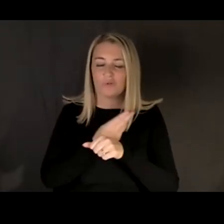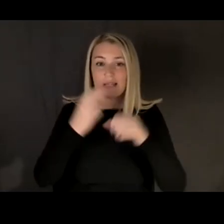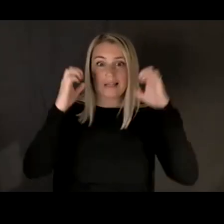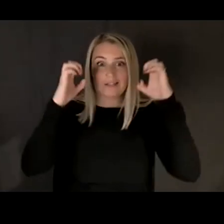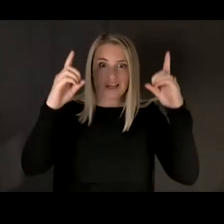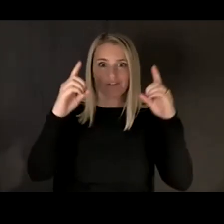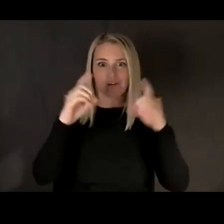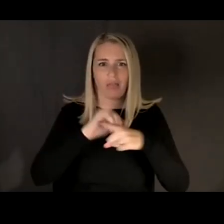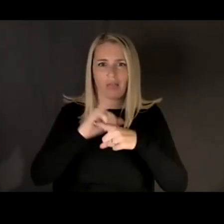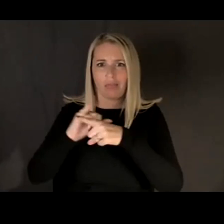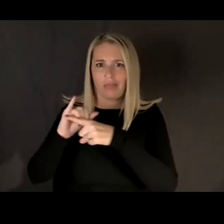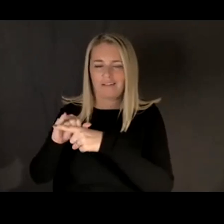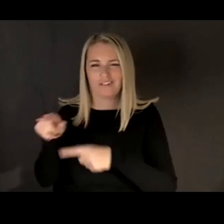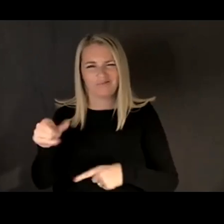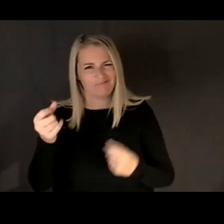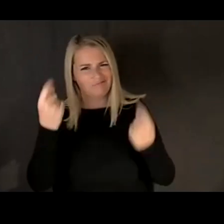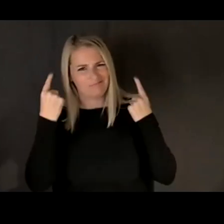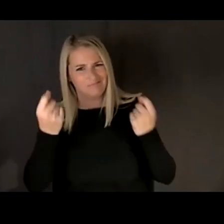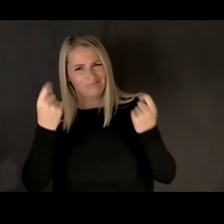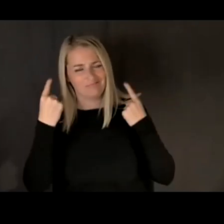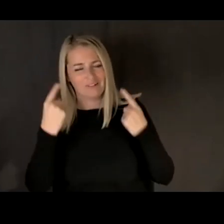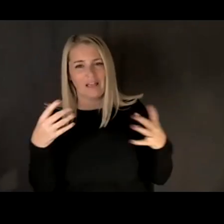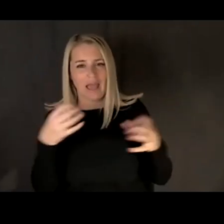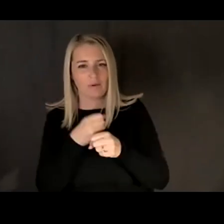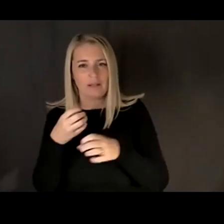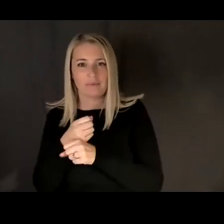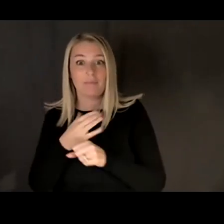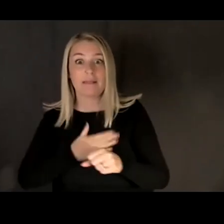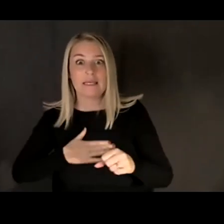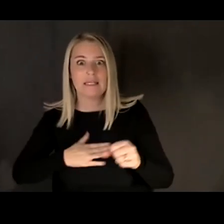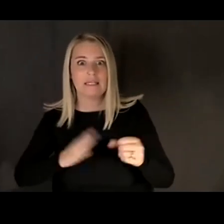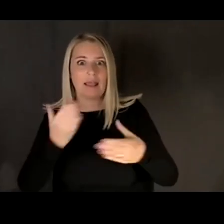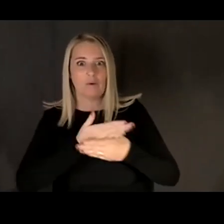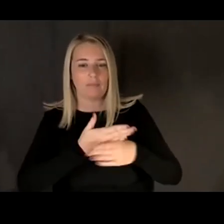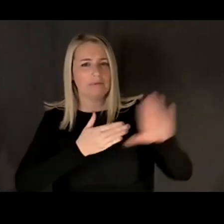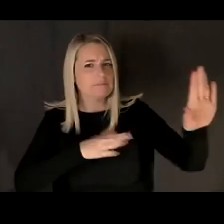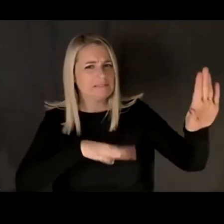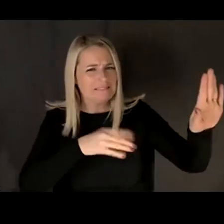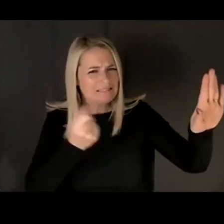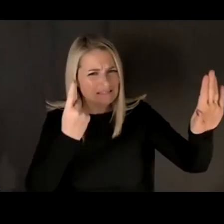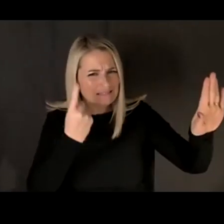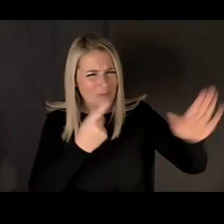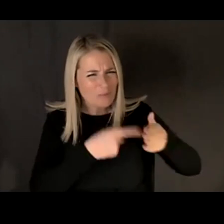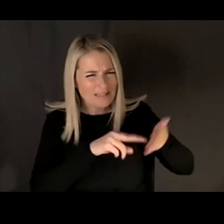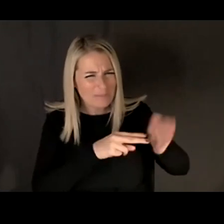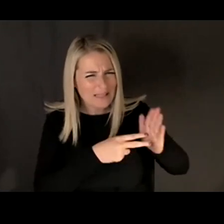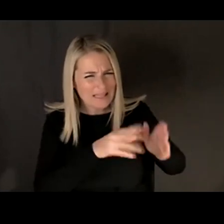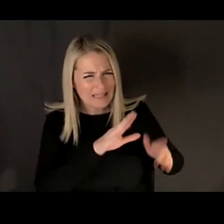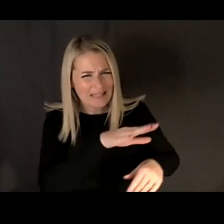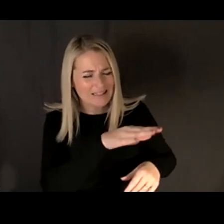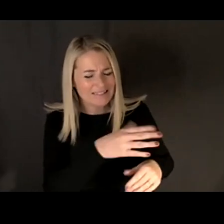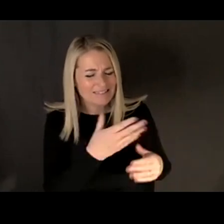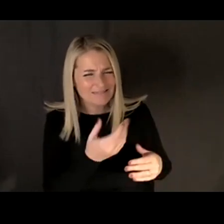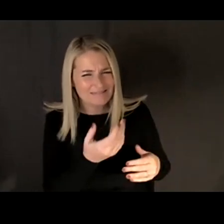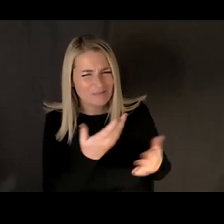and acronyms. Please call us on it. Any of us. Say, I don't know what that is. What does that mean? What word is